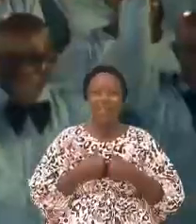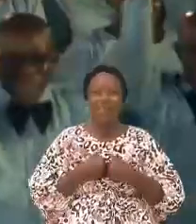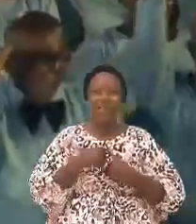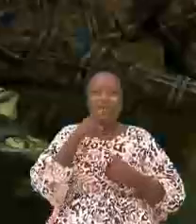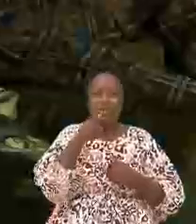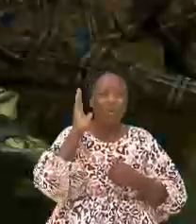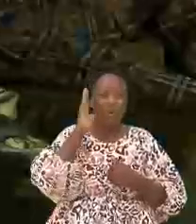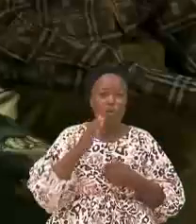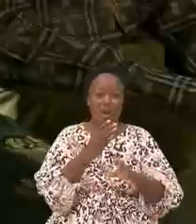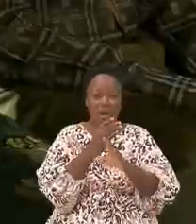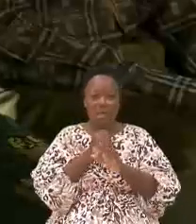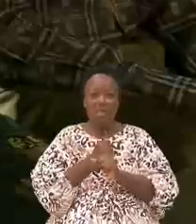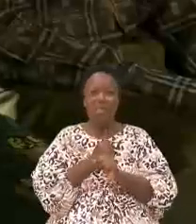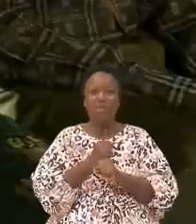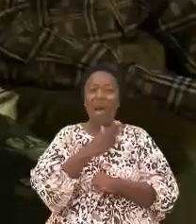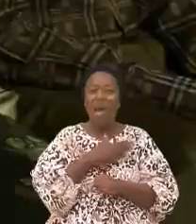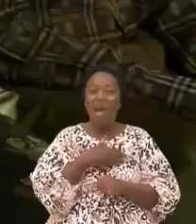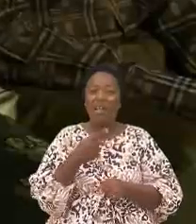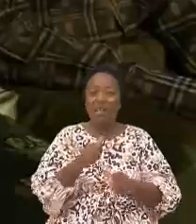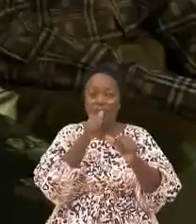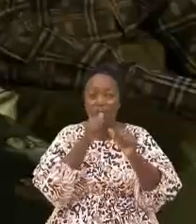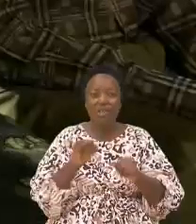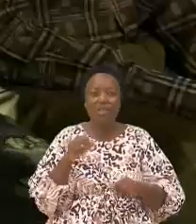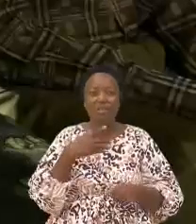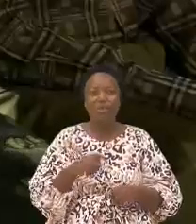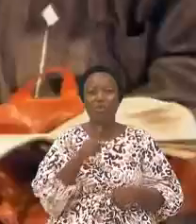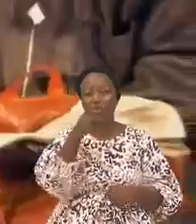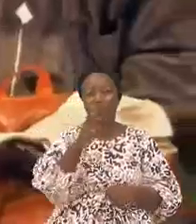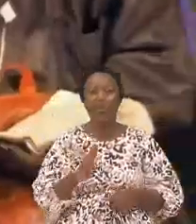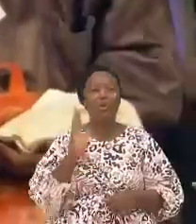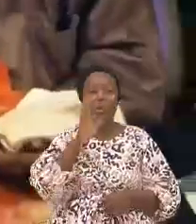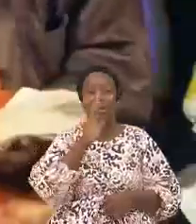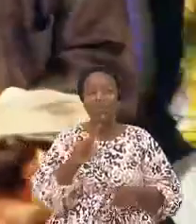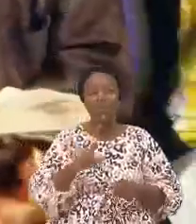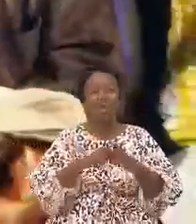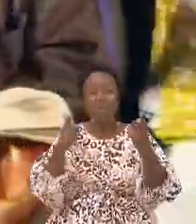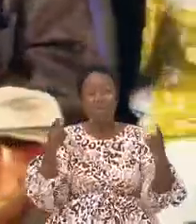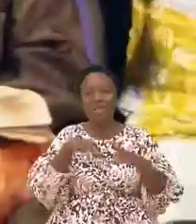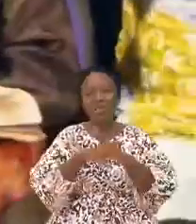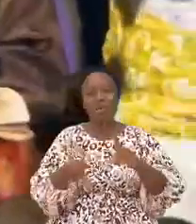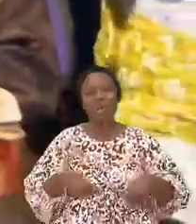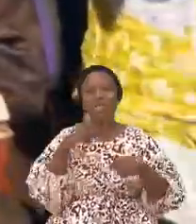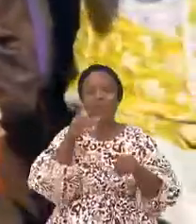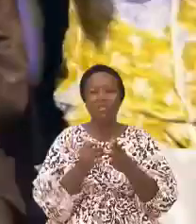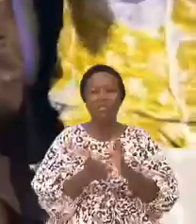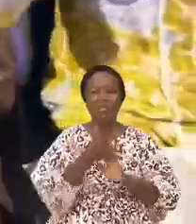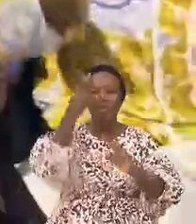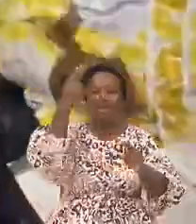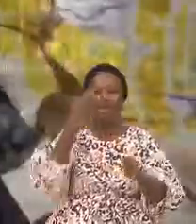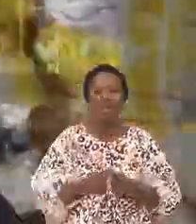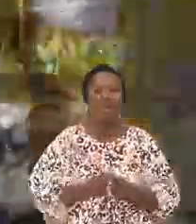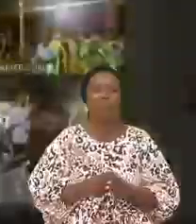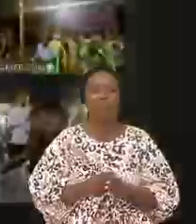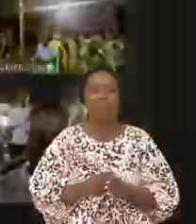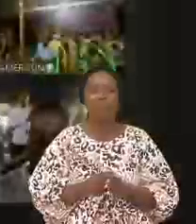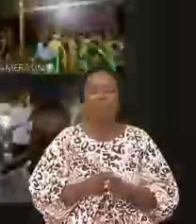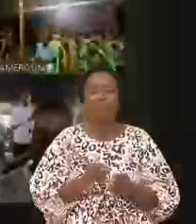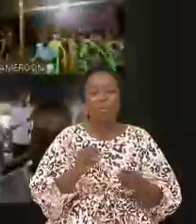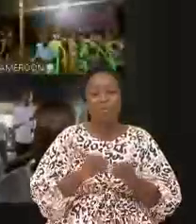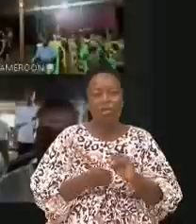You will possess. You will receive. And the blessing of God will be mighty in